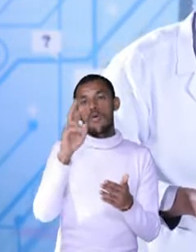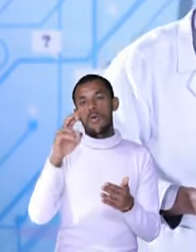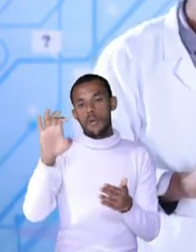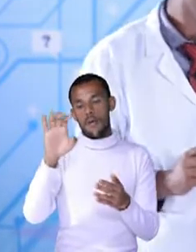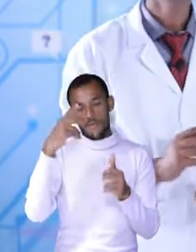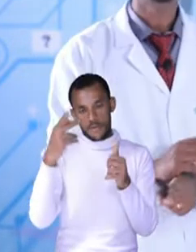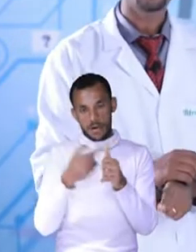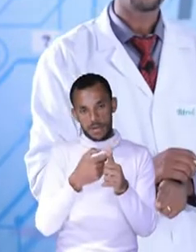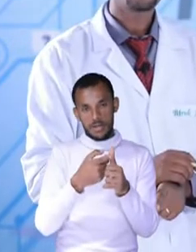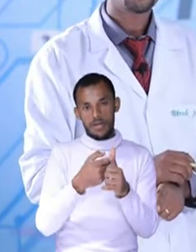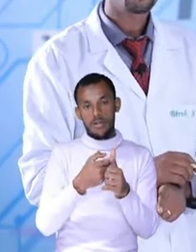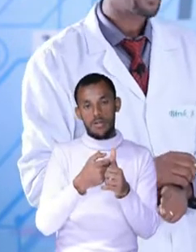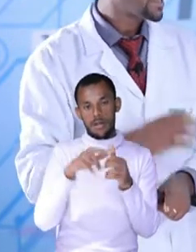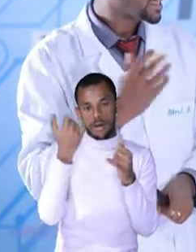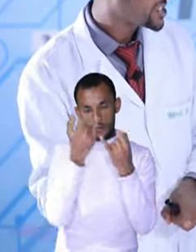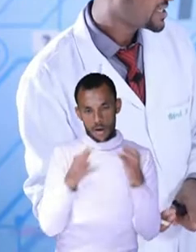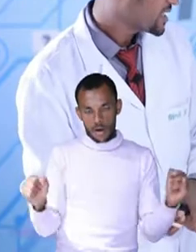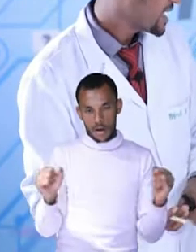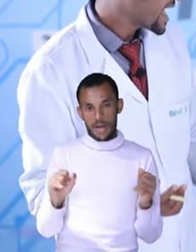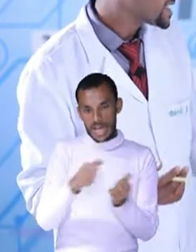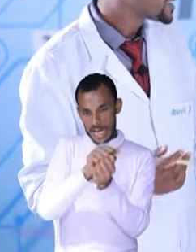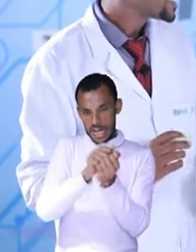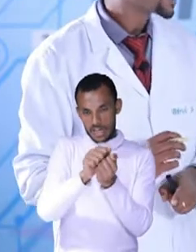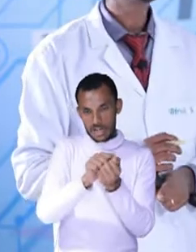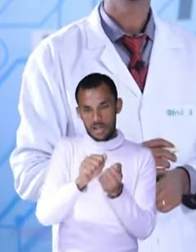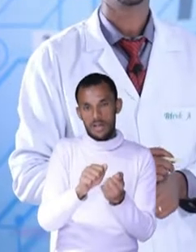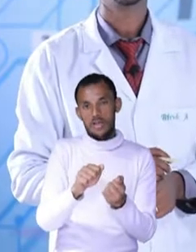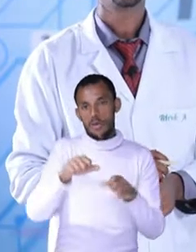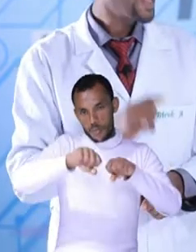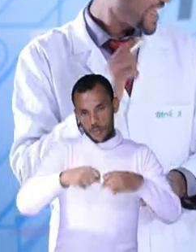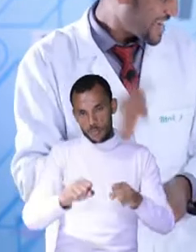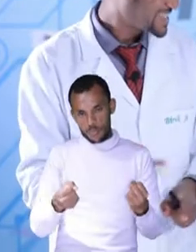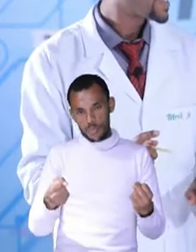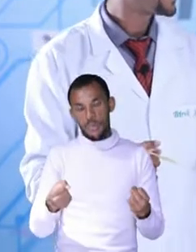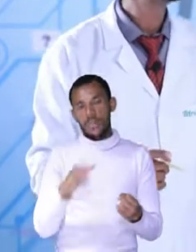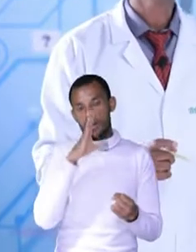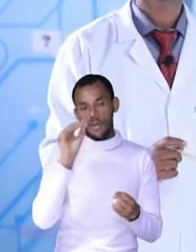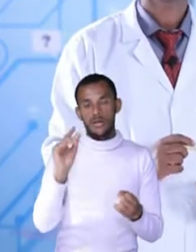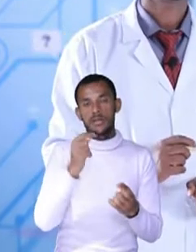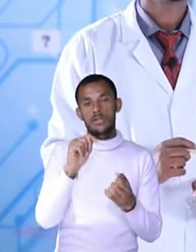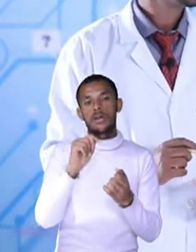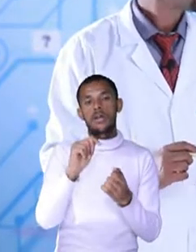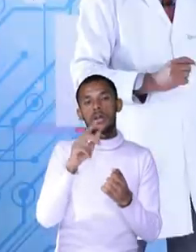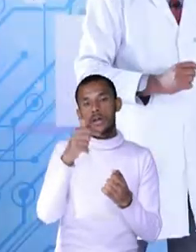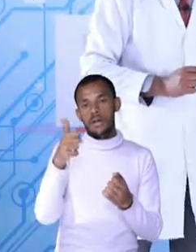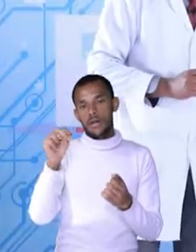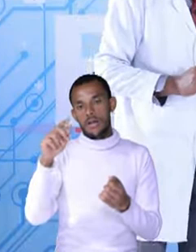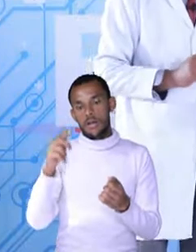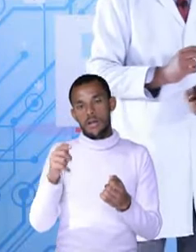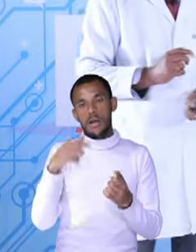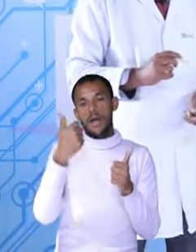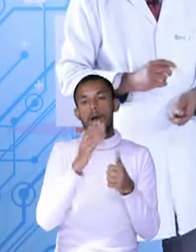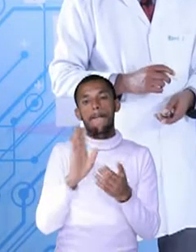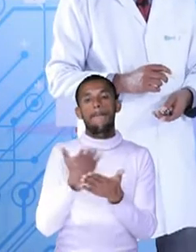first be finely divided by crushing and grinding, and the gangue